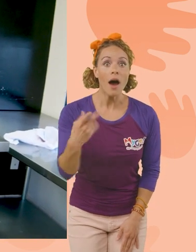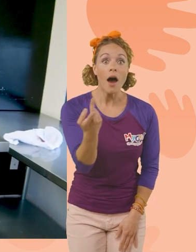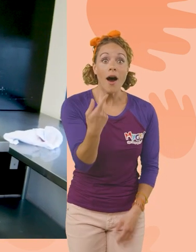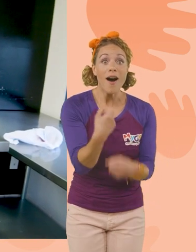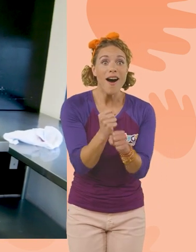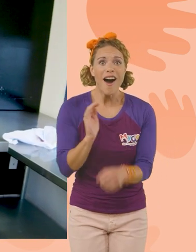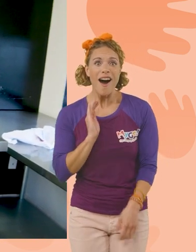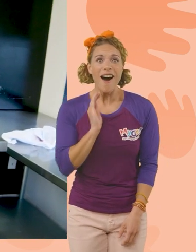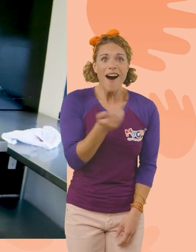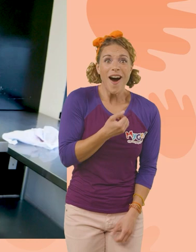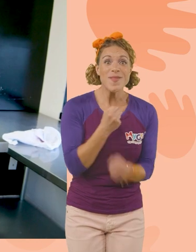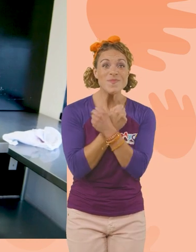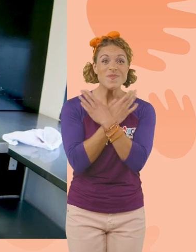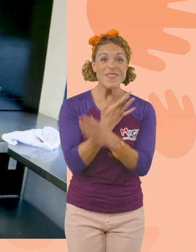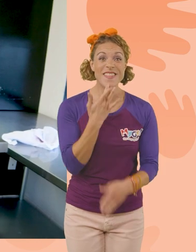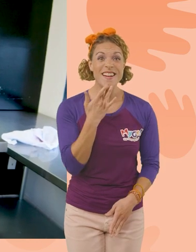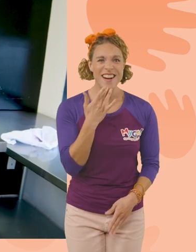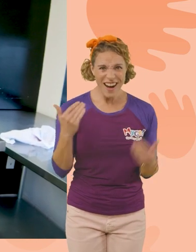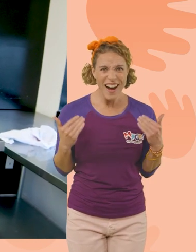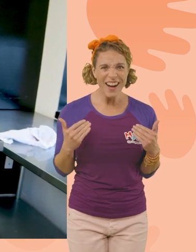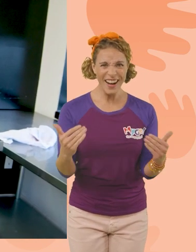I get to make our very own Blippi flavor.